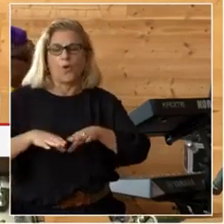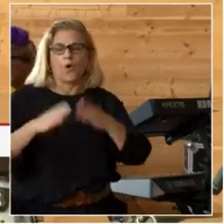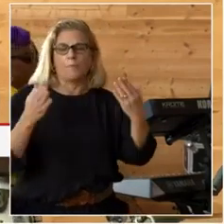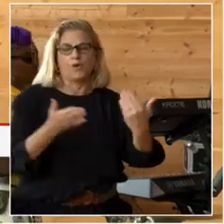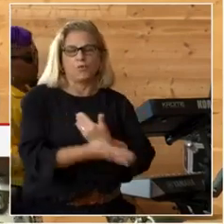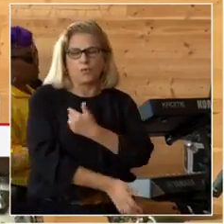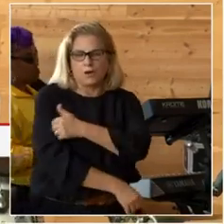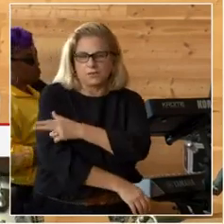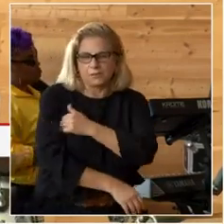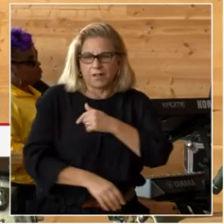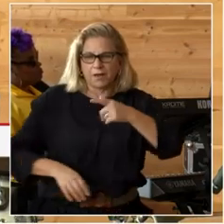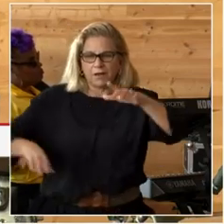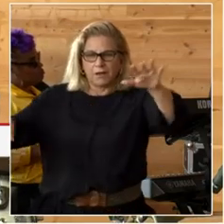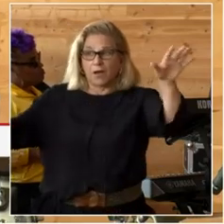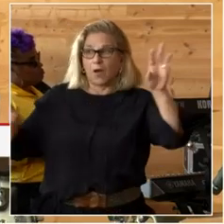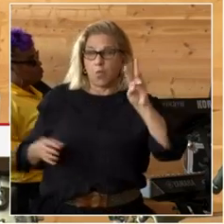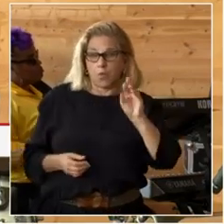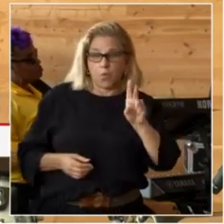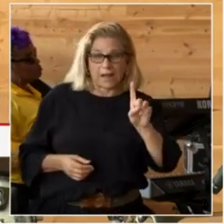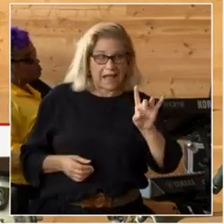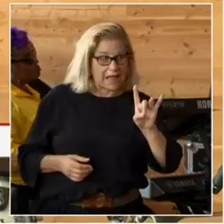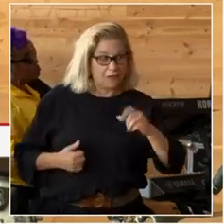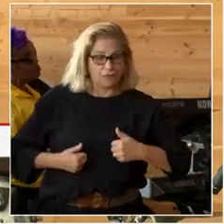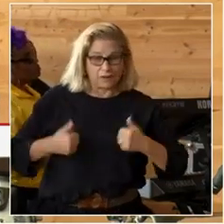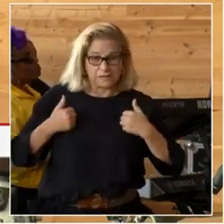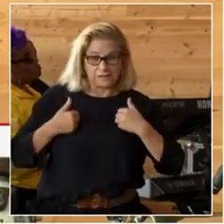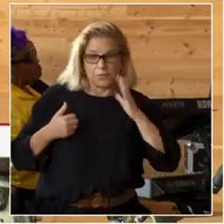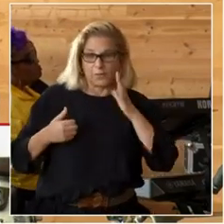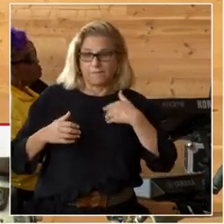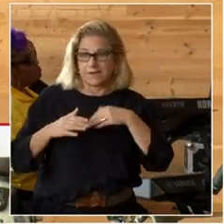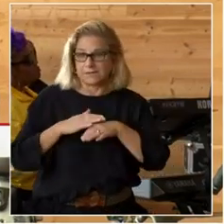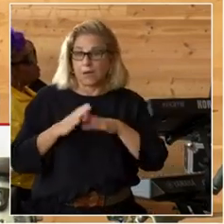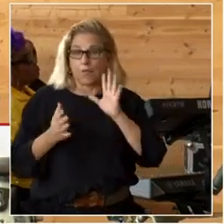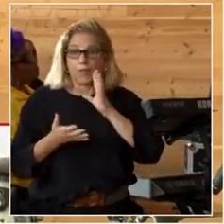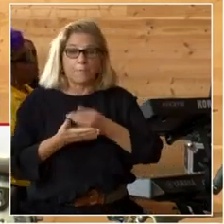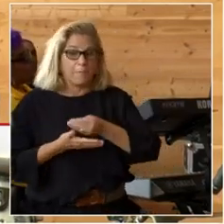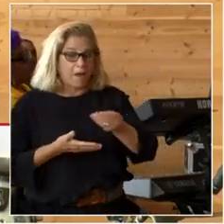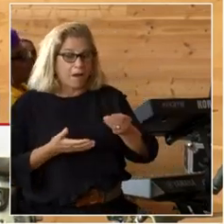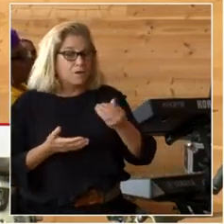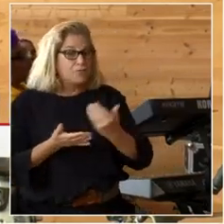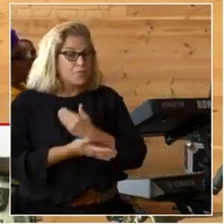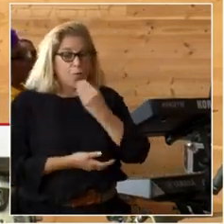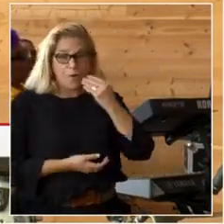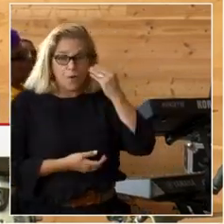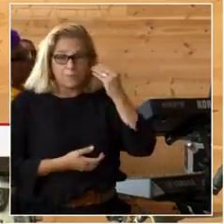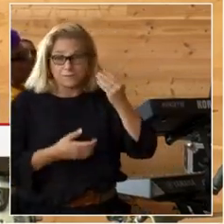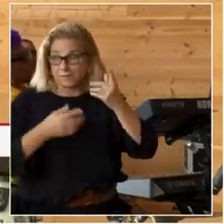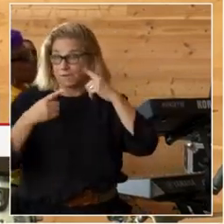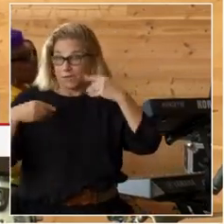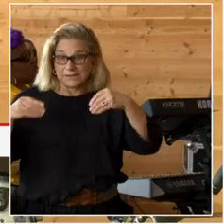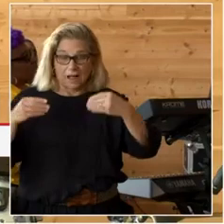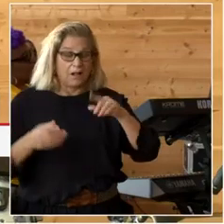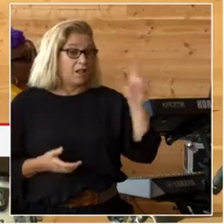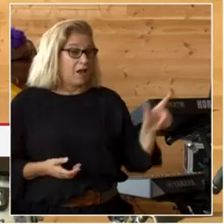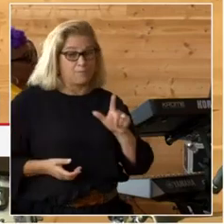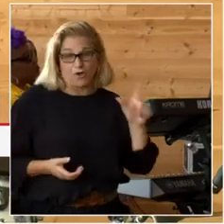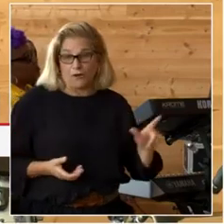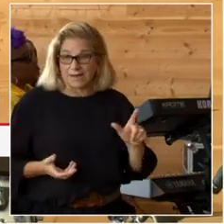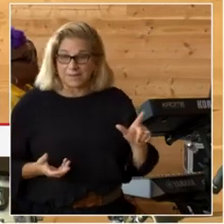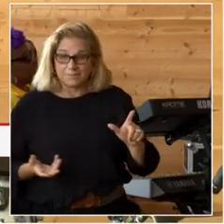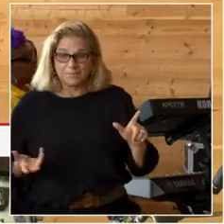new for-sale housing and building equity. We will bring a library, and we will continue to